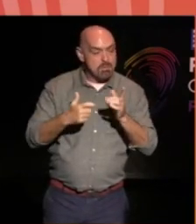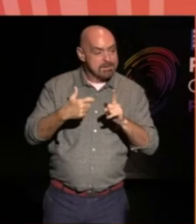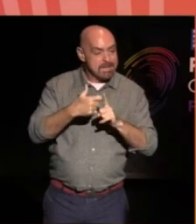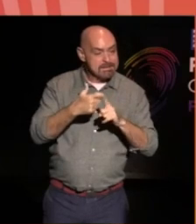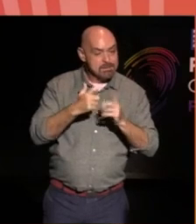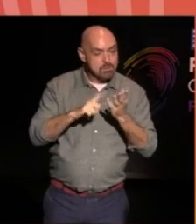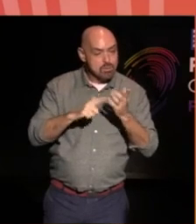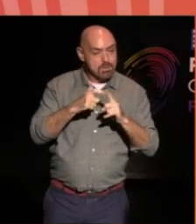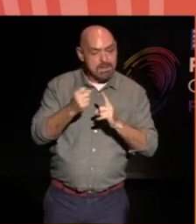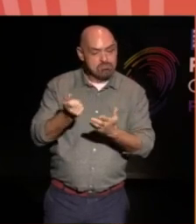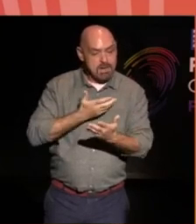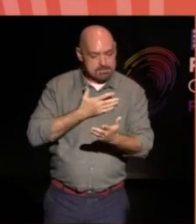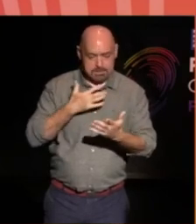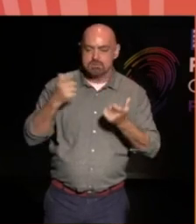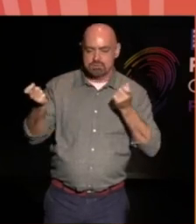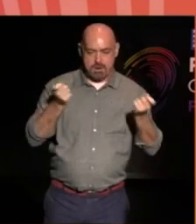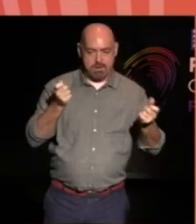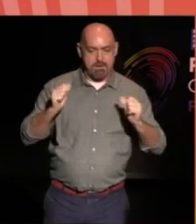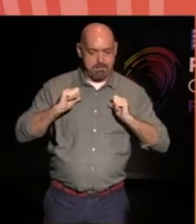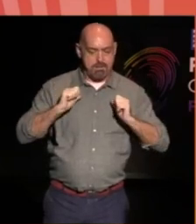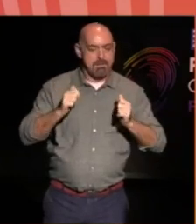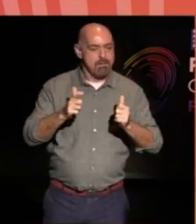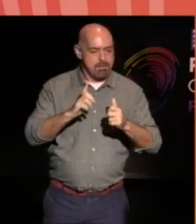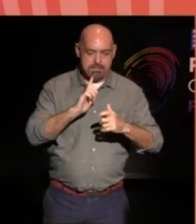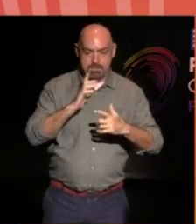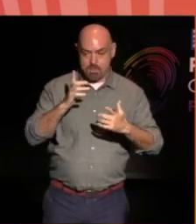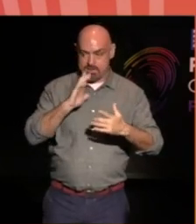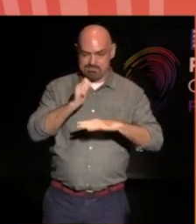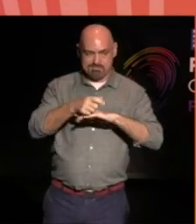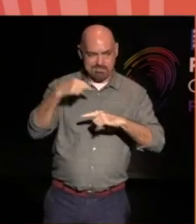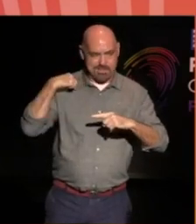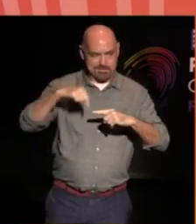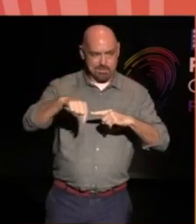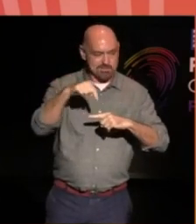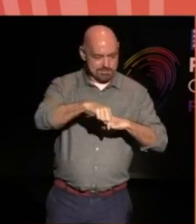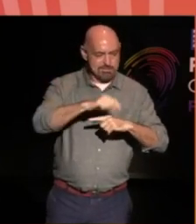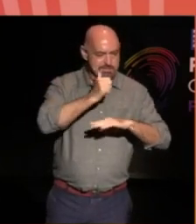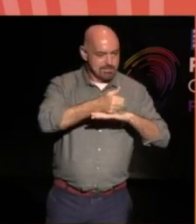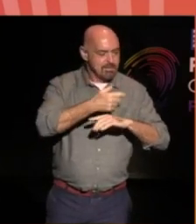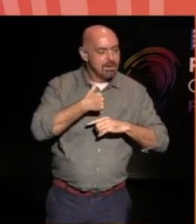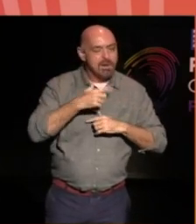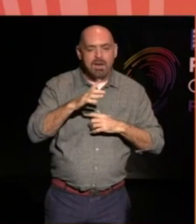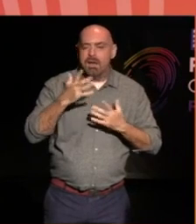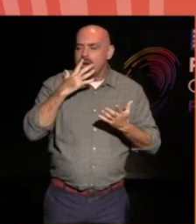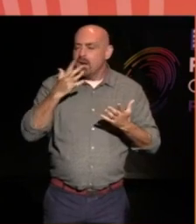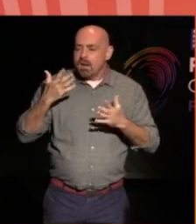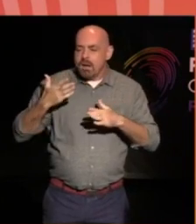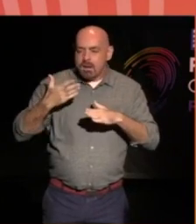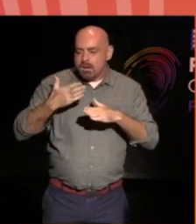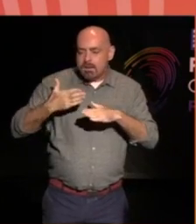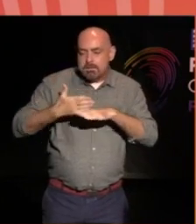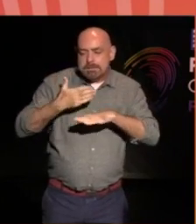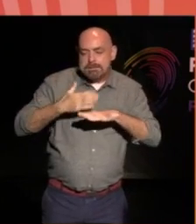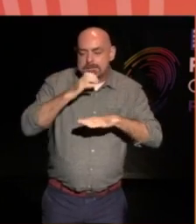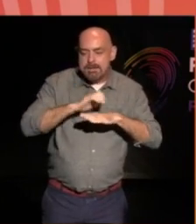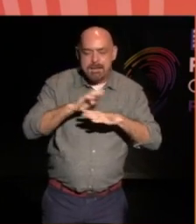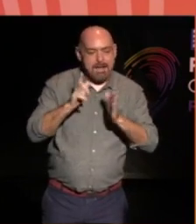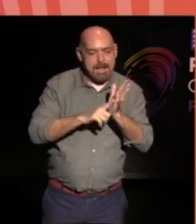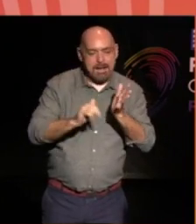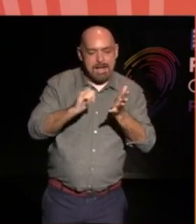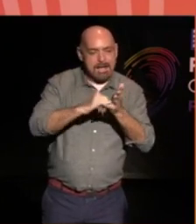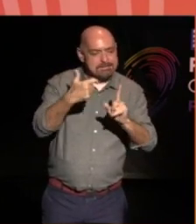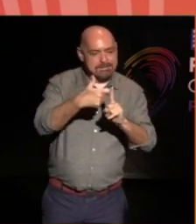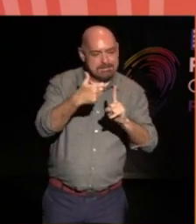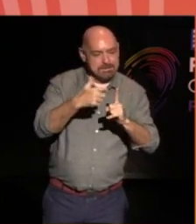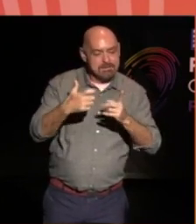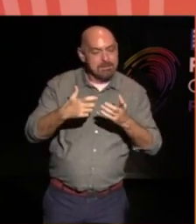UK organisation that is putting on this week. But I've been an entrepreneur. I founded Ella's Kitchen, the baby